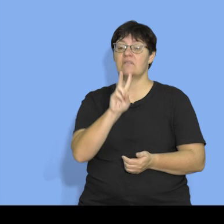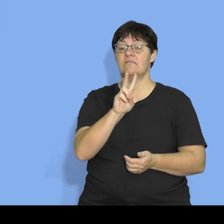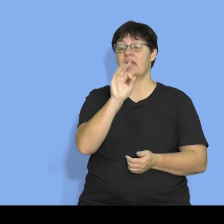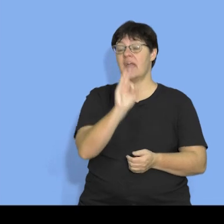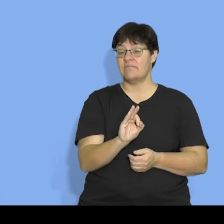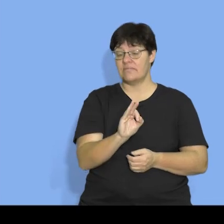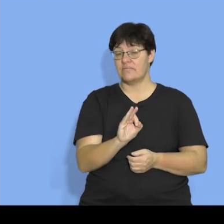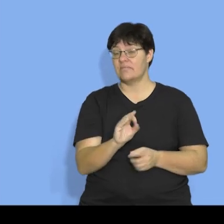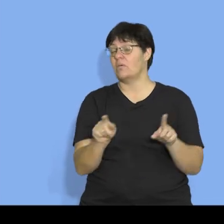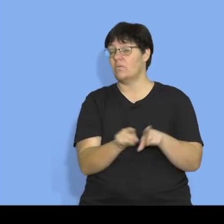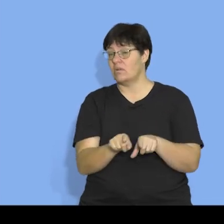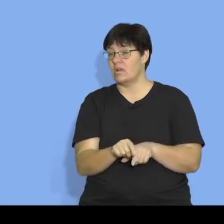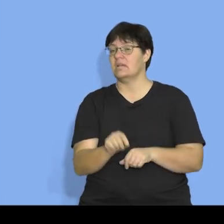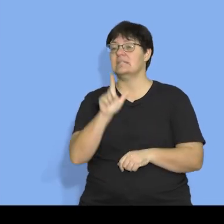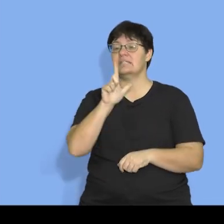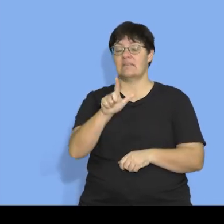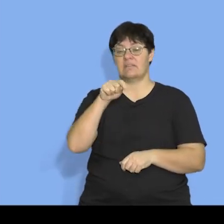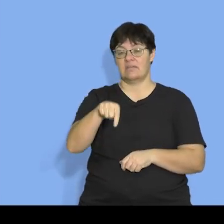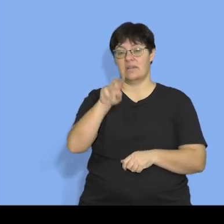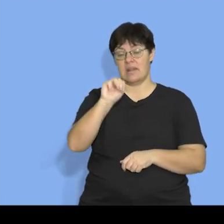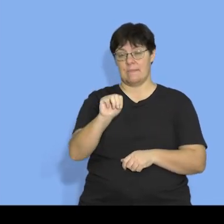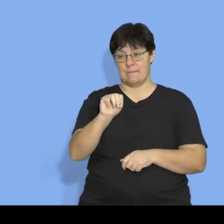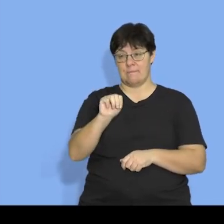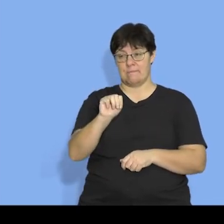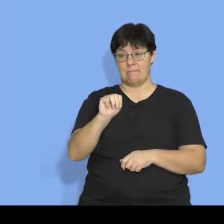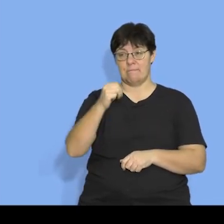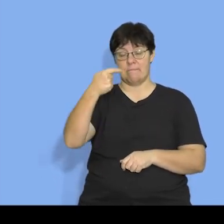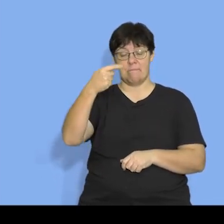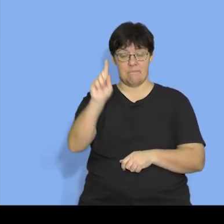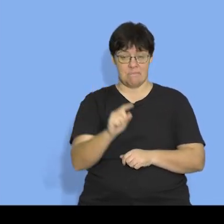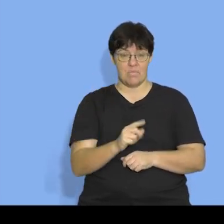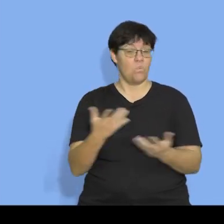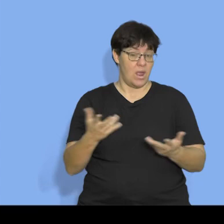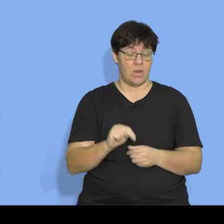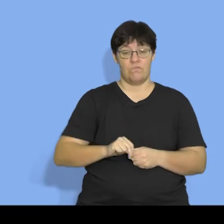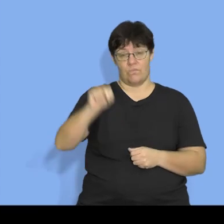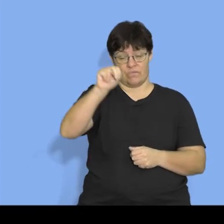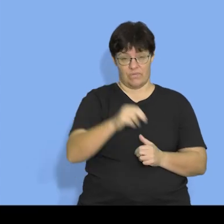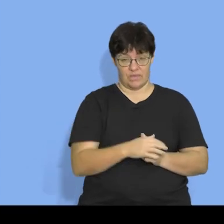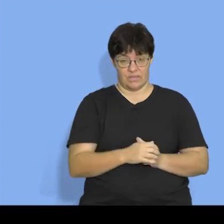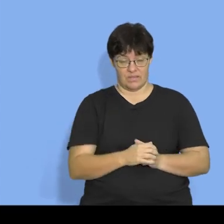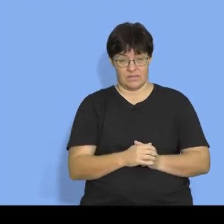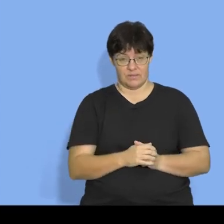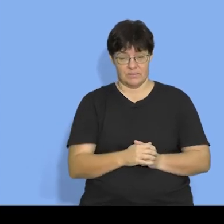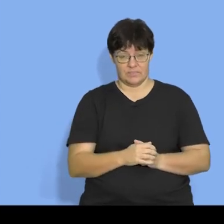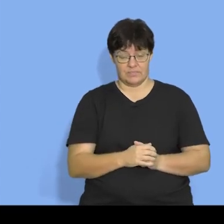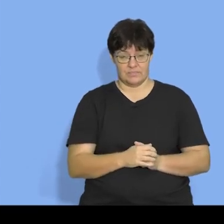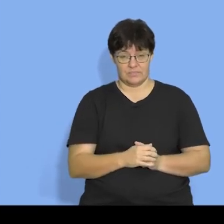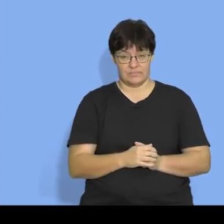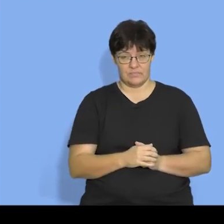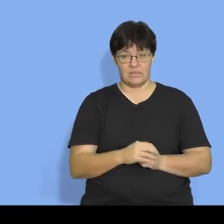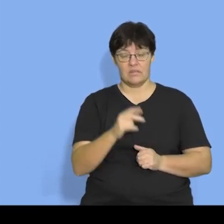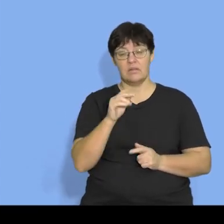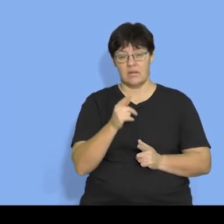going 7 meters per second north. Okay? I